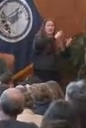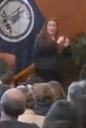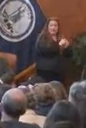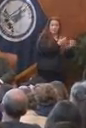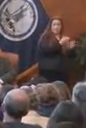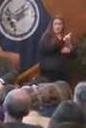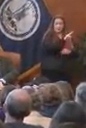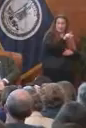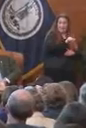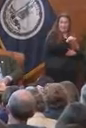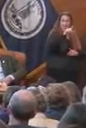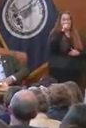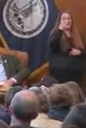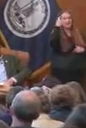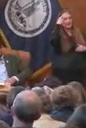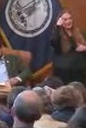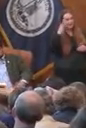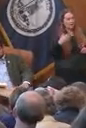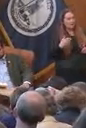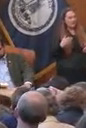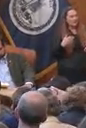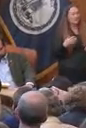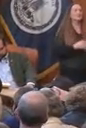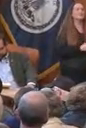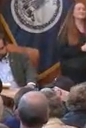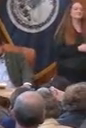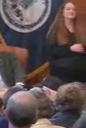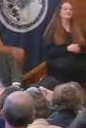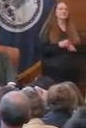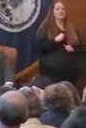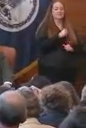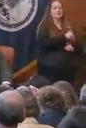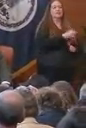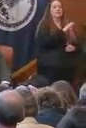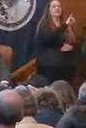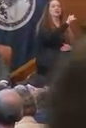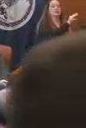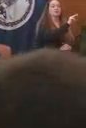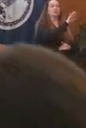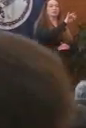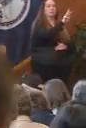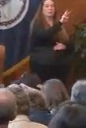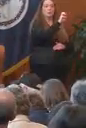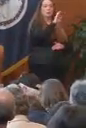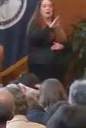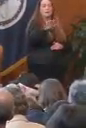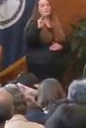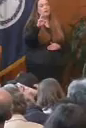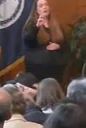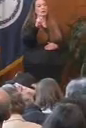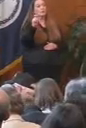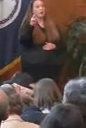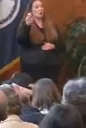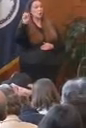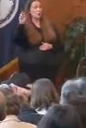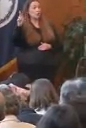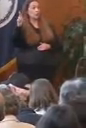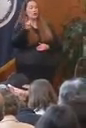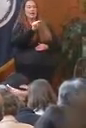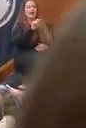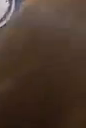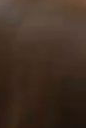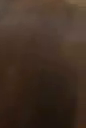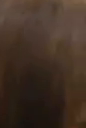Robert McDonald, Terry McCall, Senators Jim Webb, Mark Warner, and Tim Kaine.